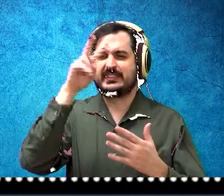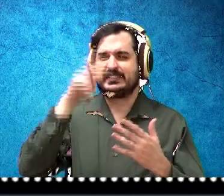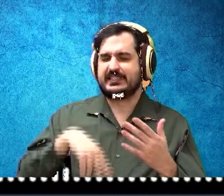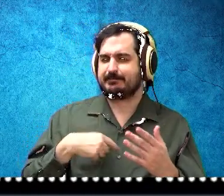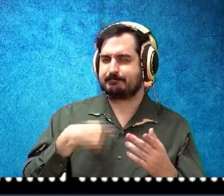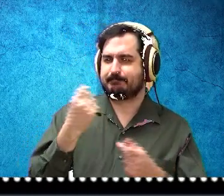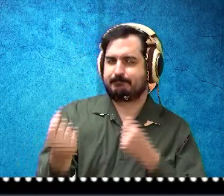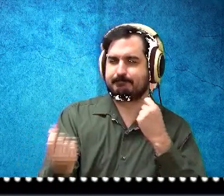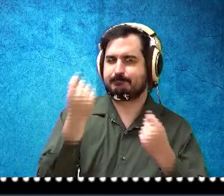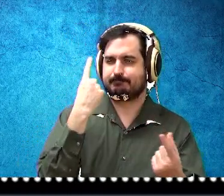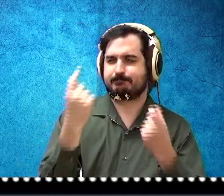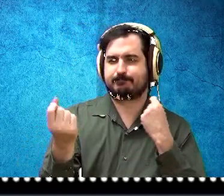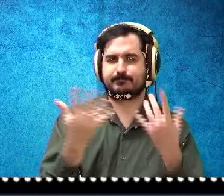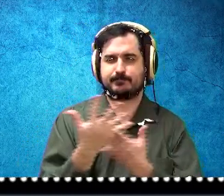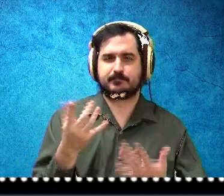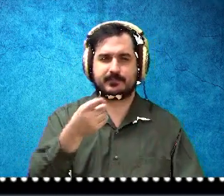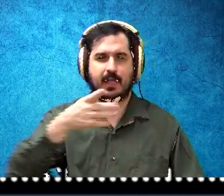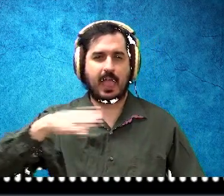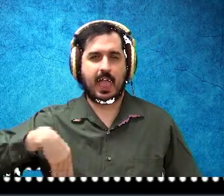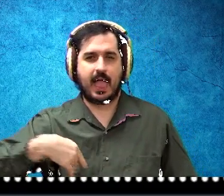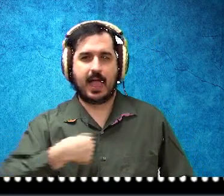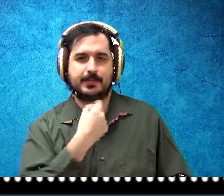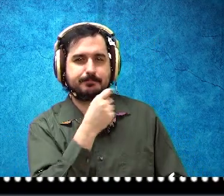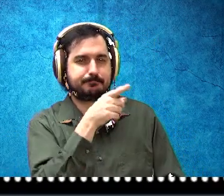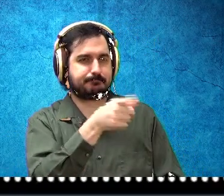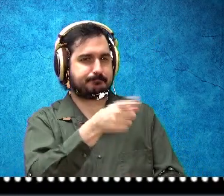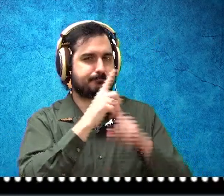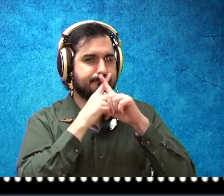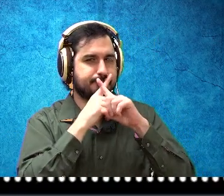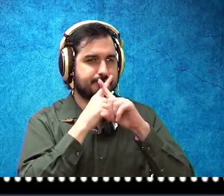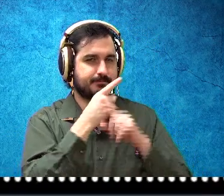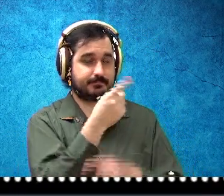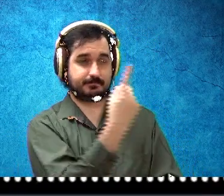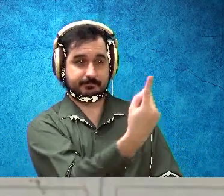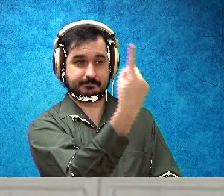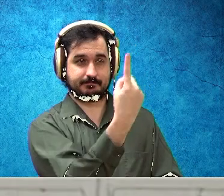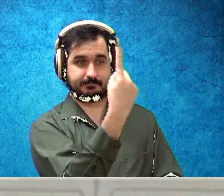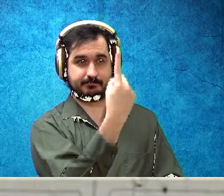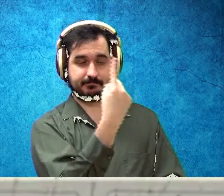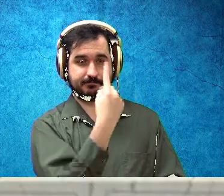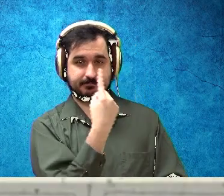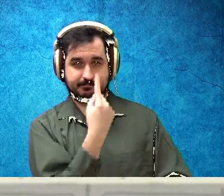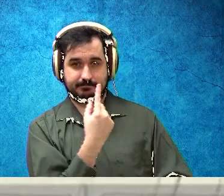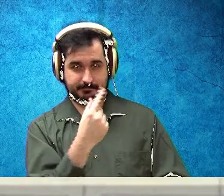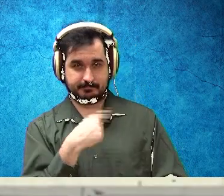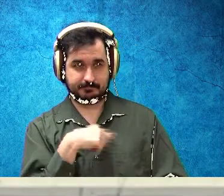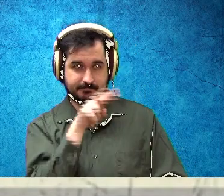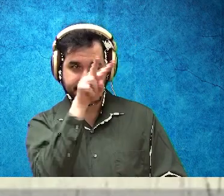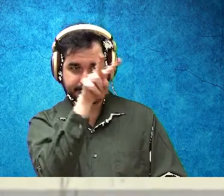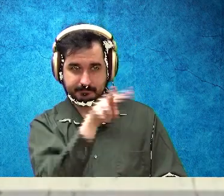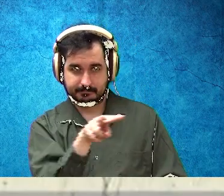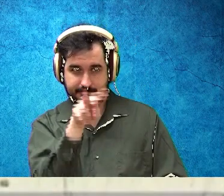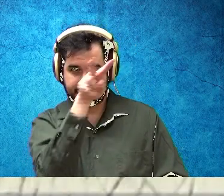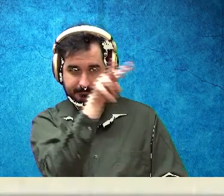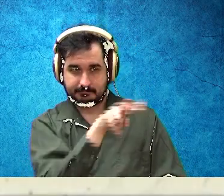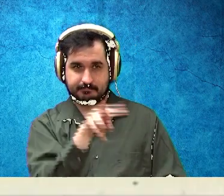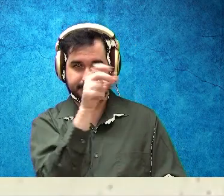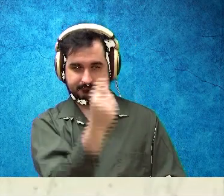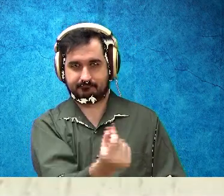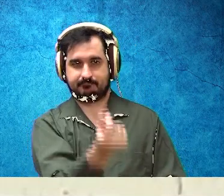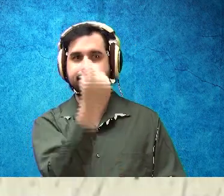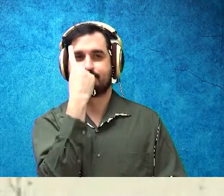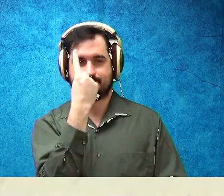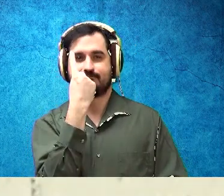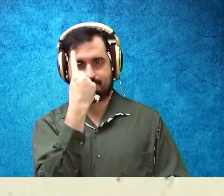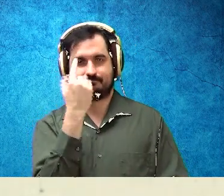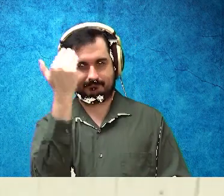you don't say when you tell me that you're coming my way. I read between the lines to infer